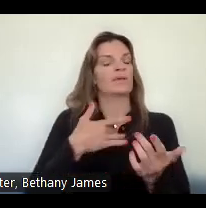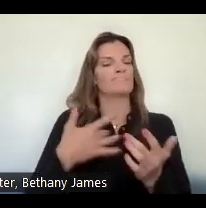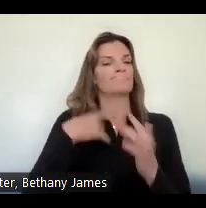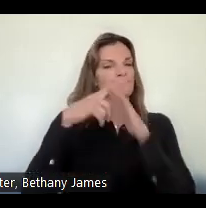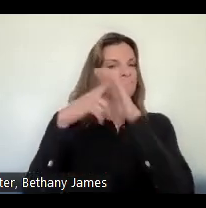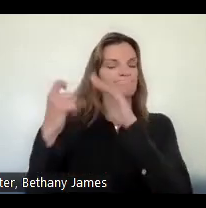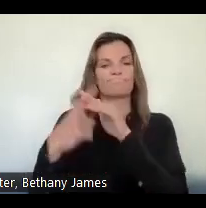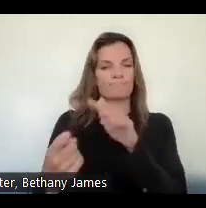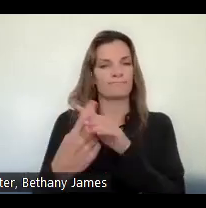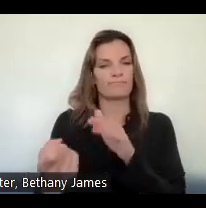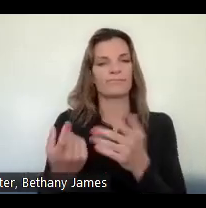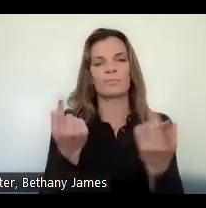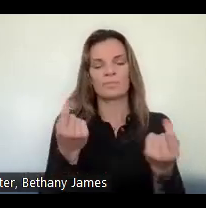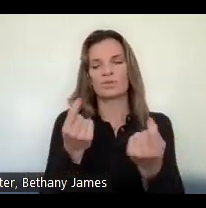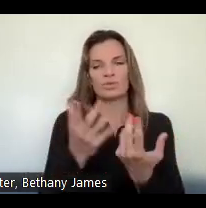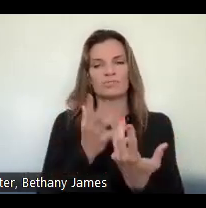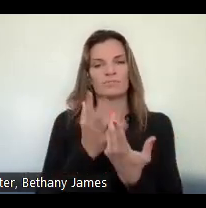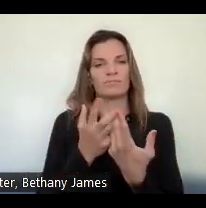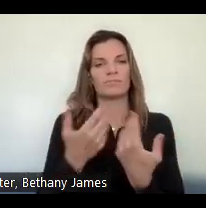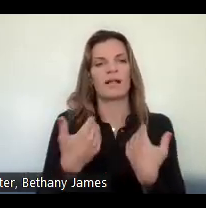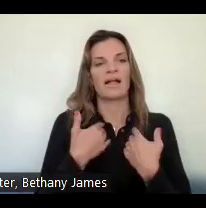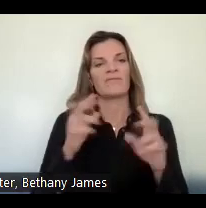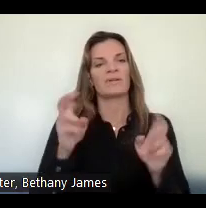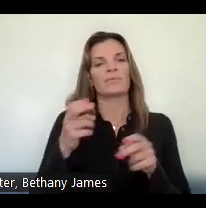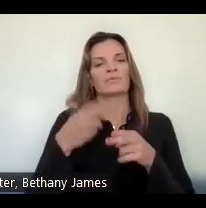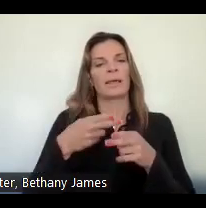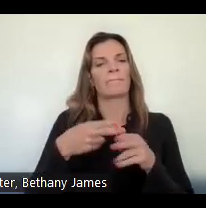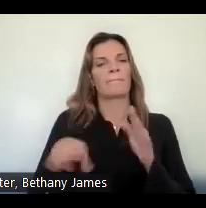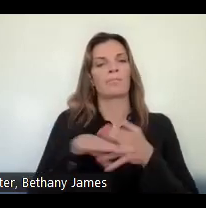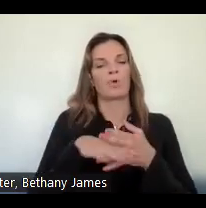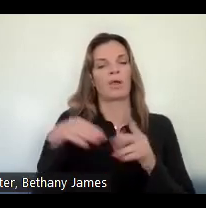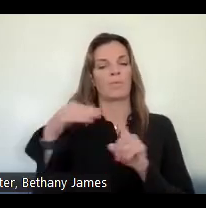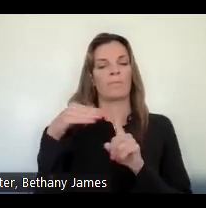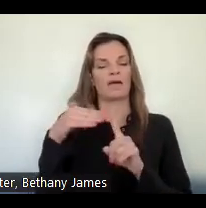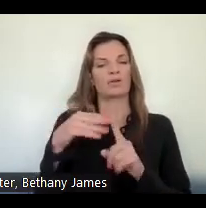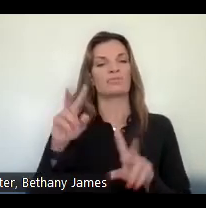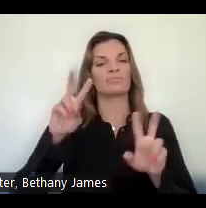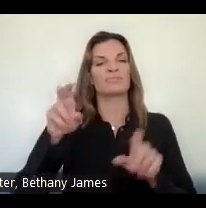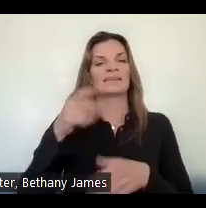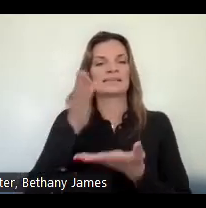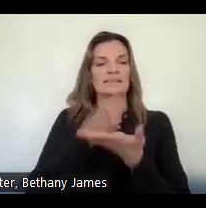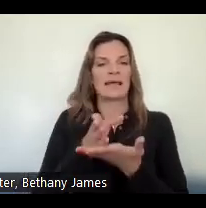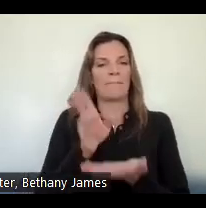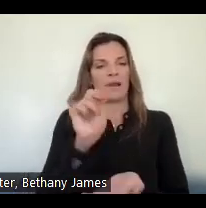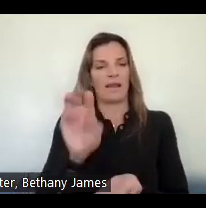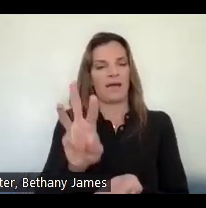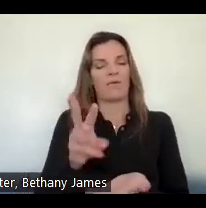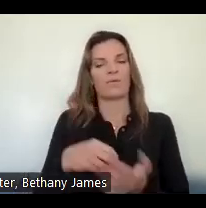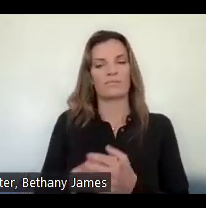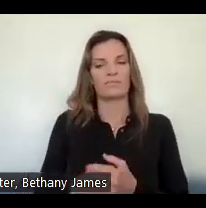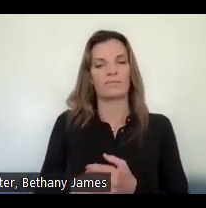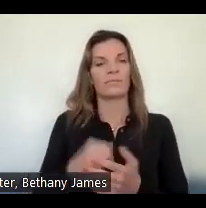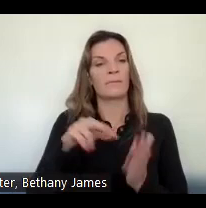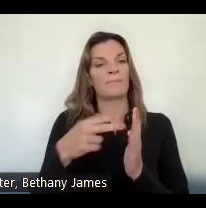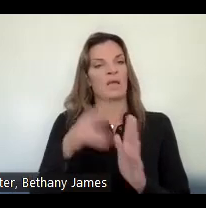Some accommodations include, there's a break reminder software such as Stop Now, gives that an employee, that cue